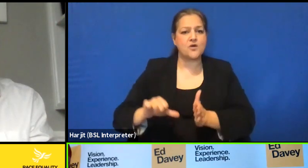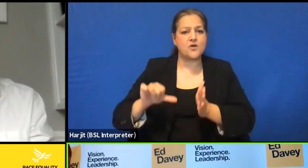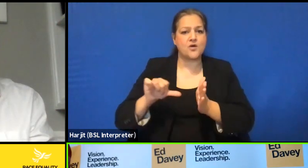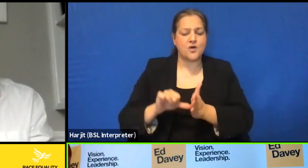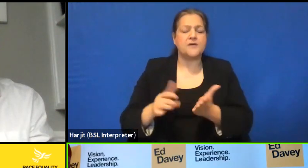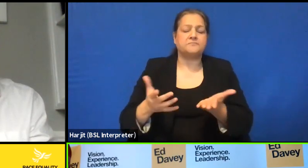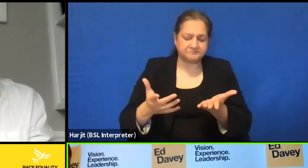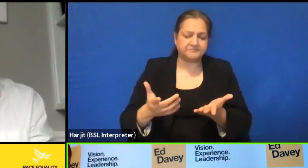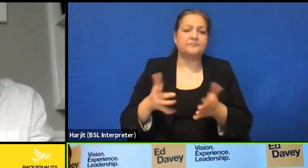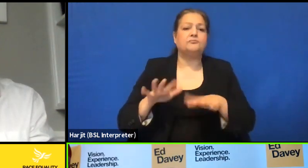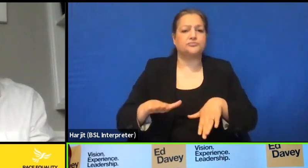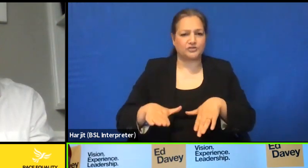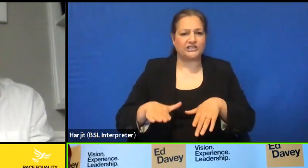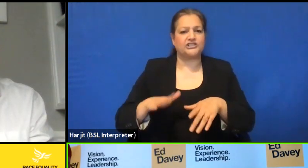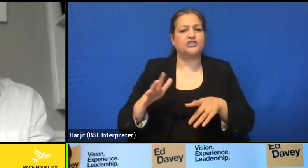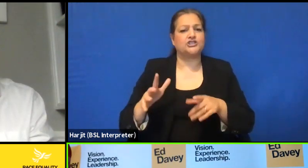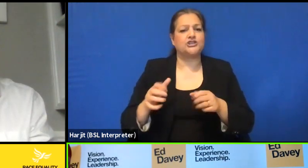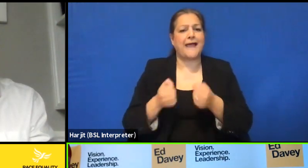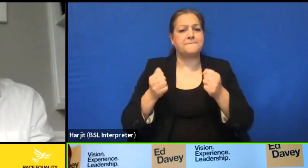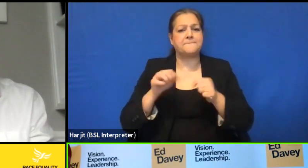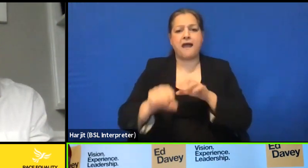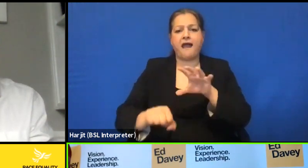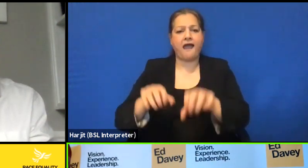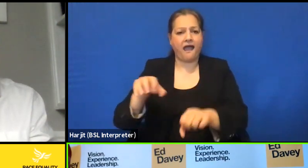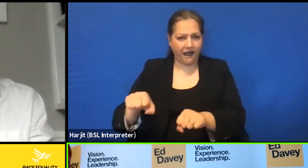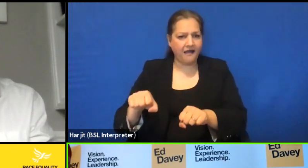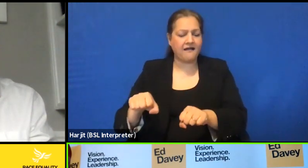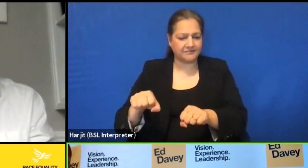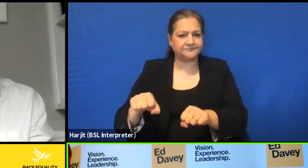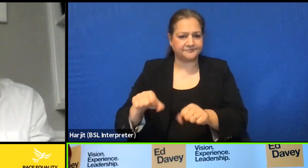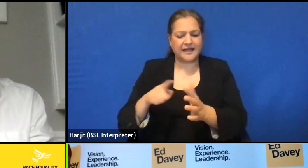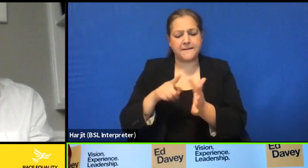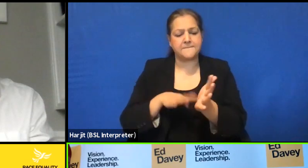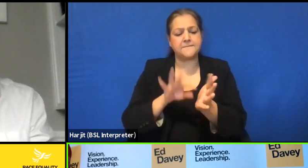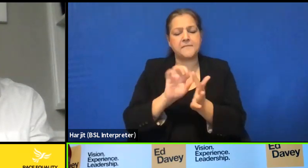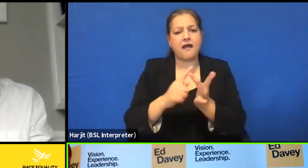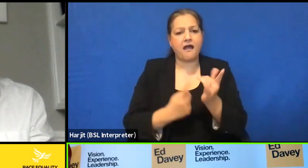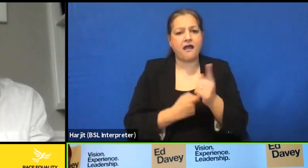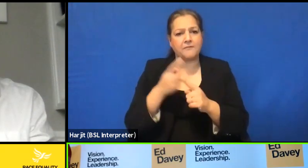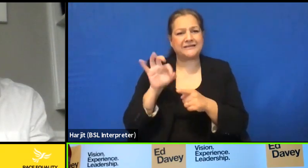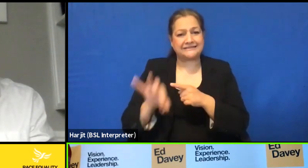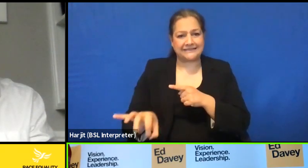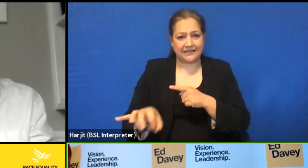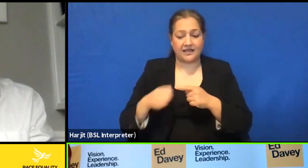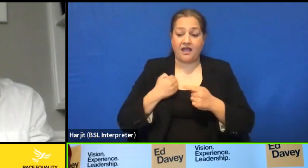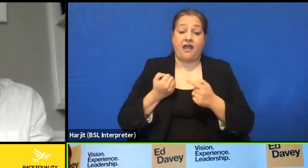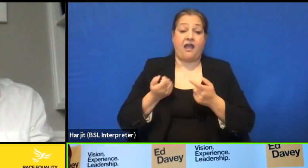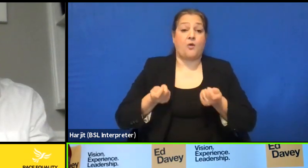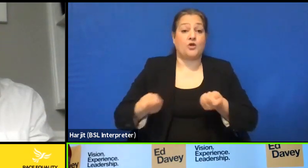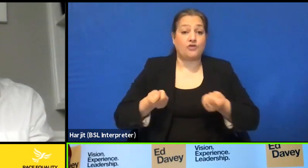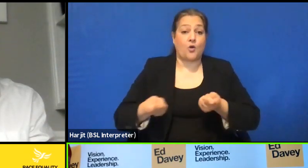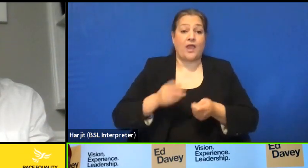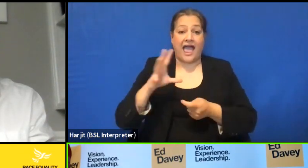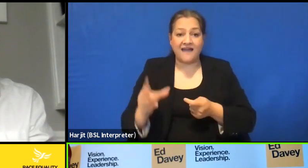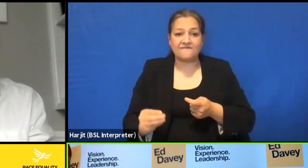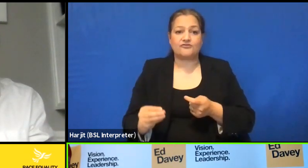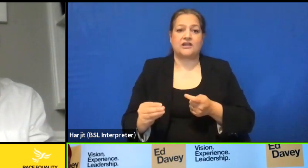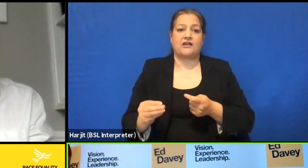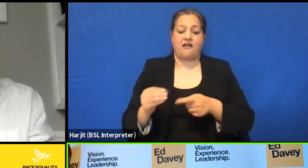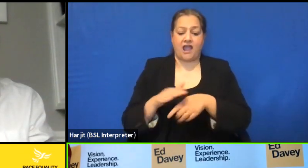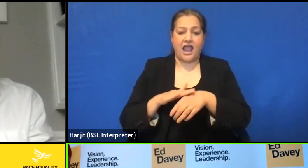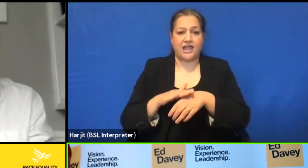particular, things that happened under our rule in India, in Africa, in other parts of